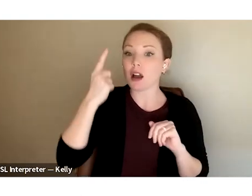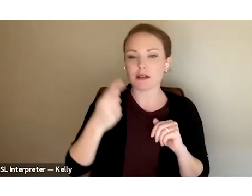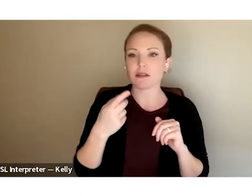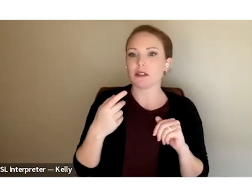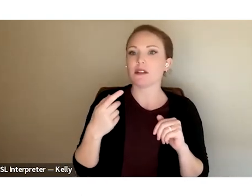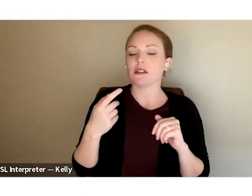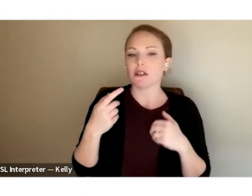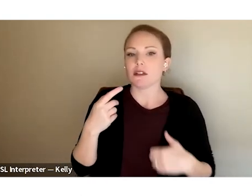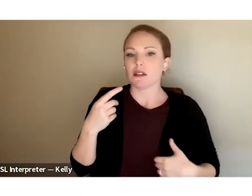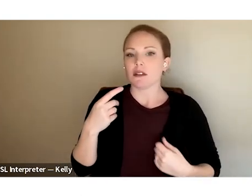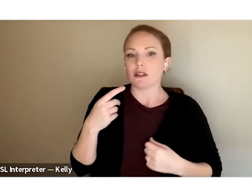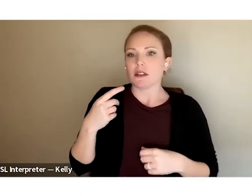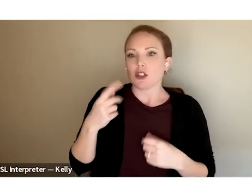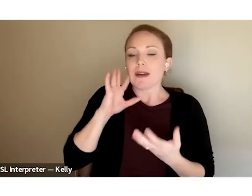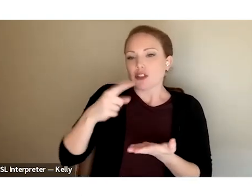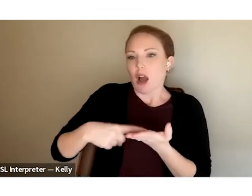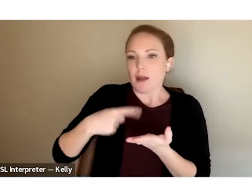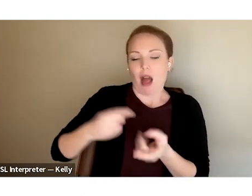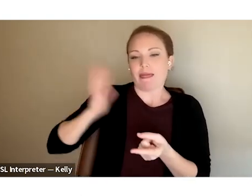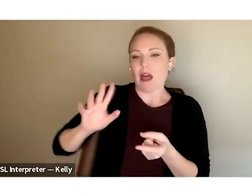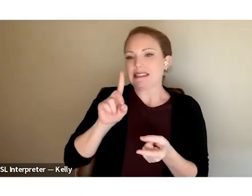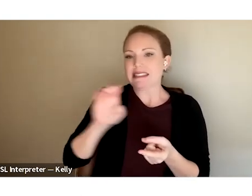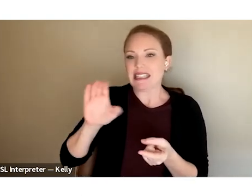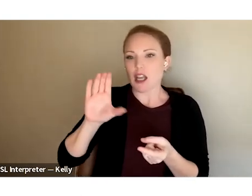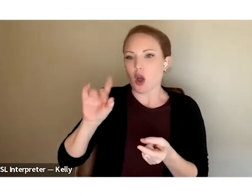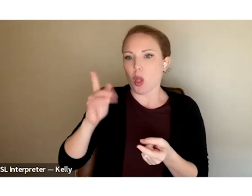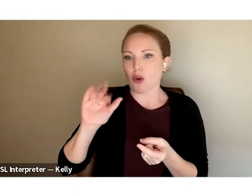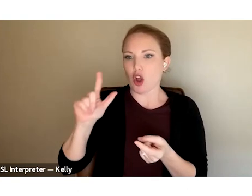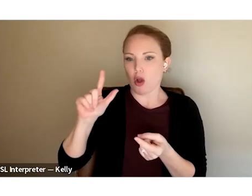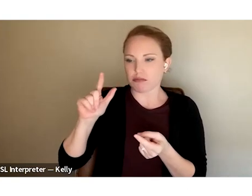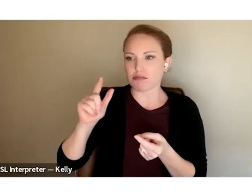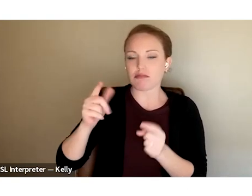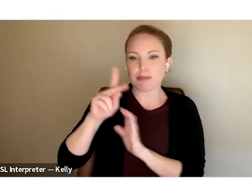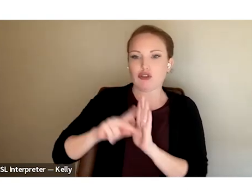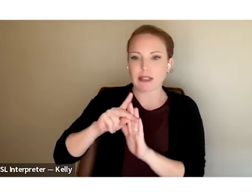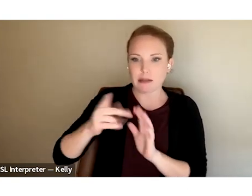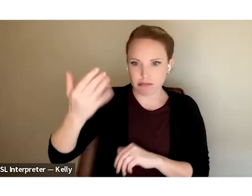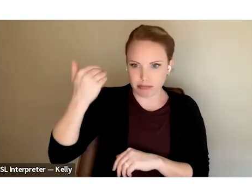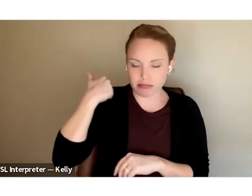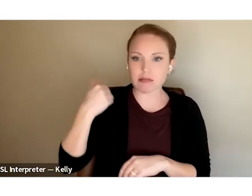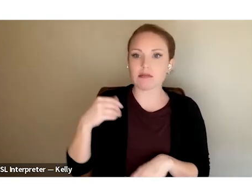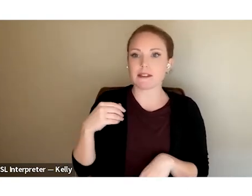go into in the decolonial period and the re-entrenchment of um,